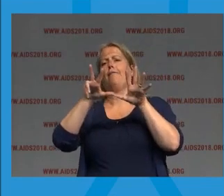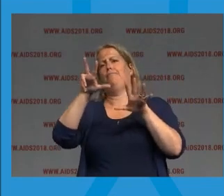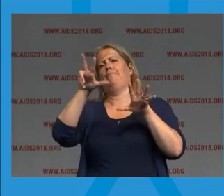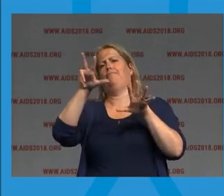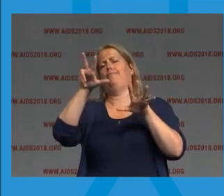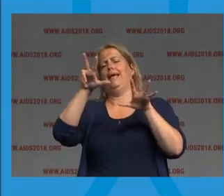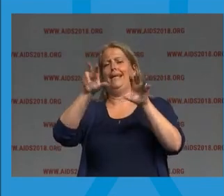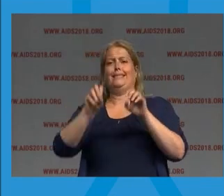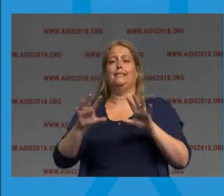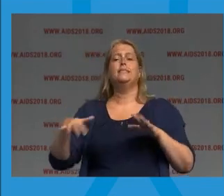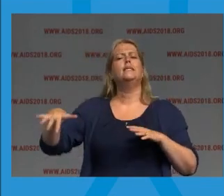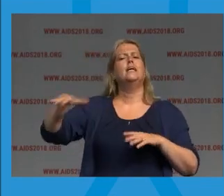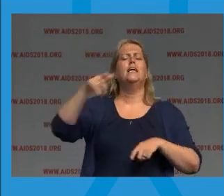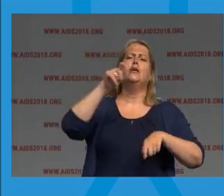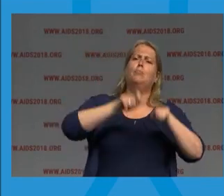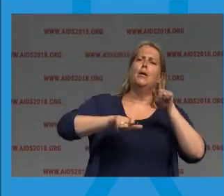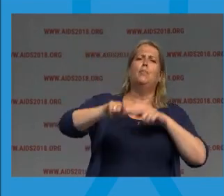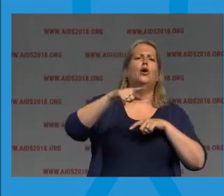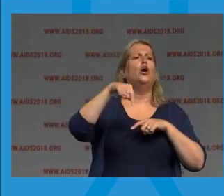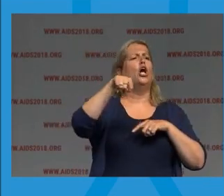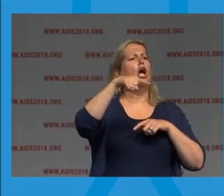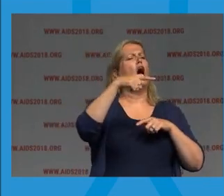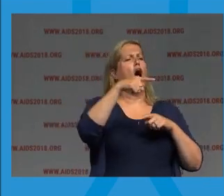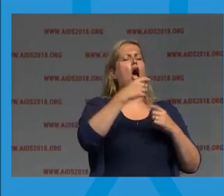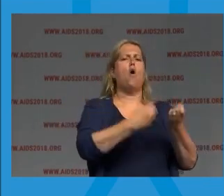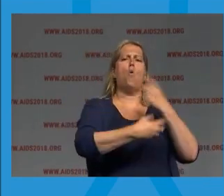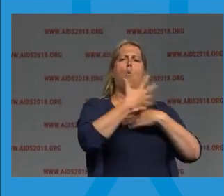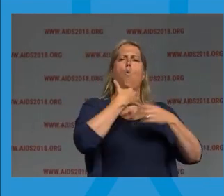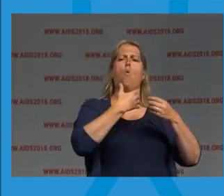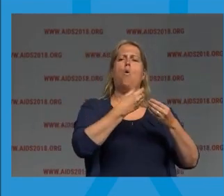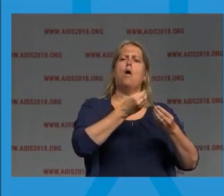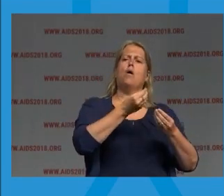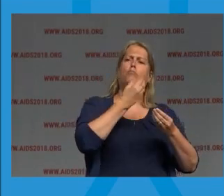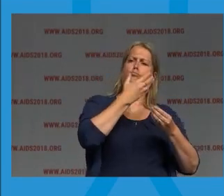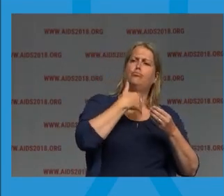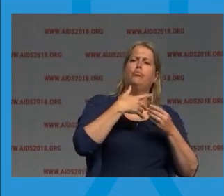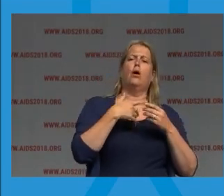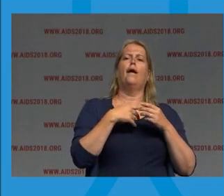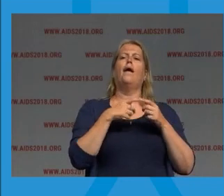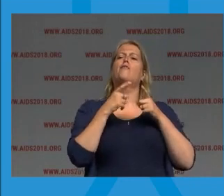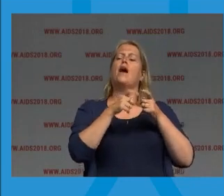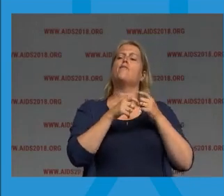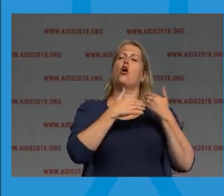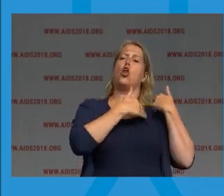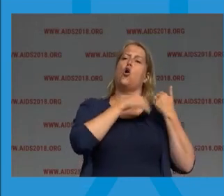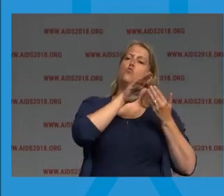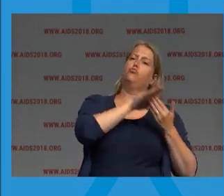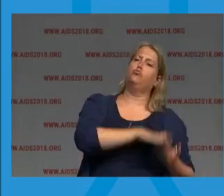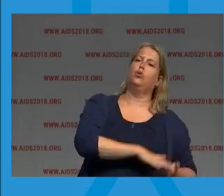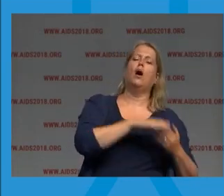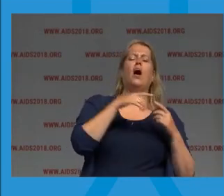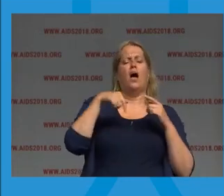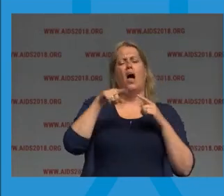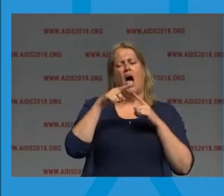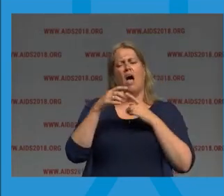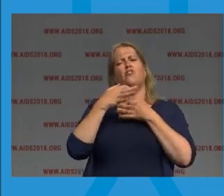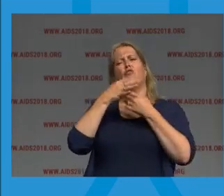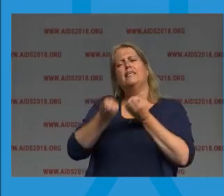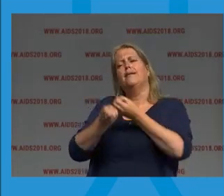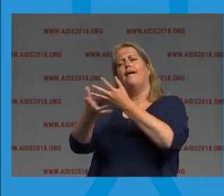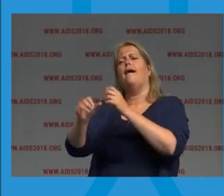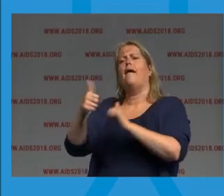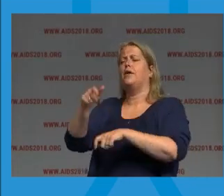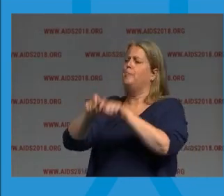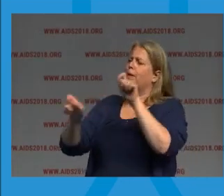their ARVs, suppress their viral load, they are unable to put other people at a risk of getting infected. We